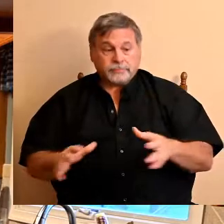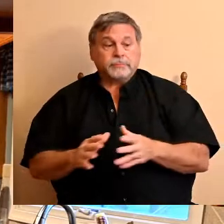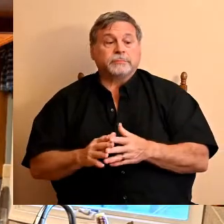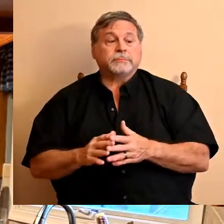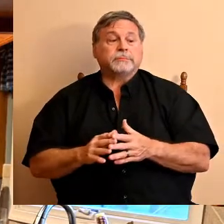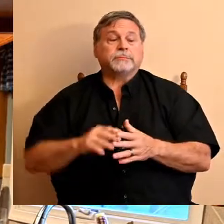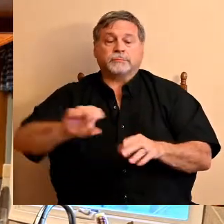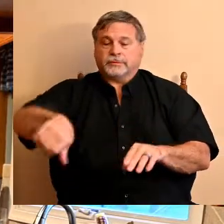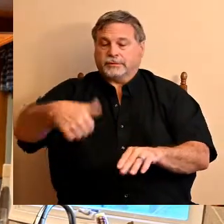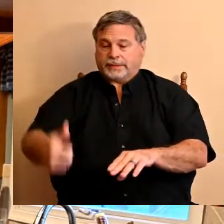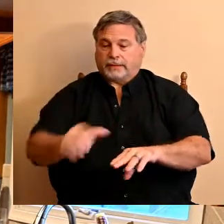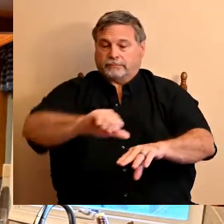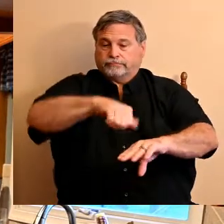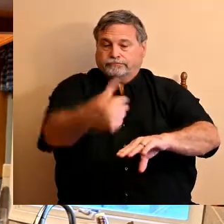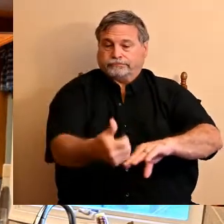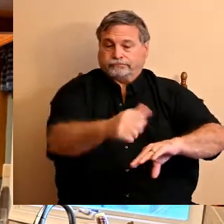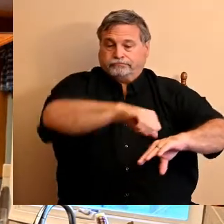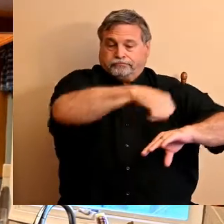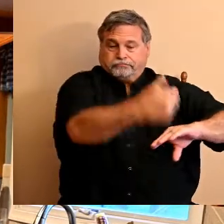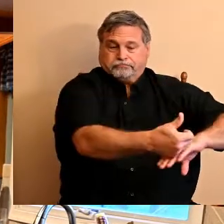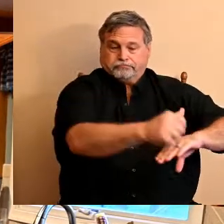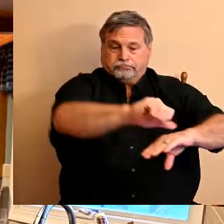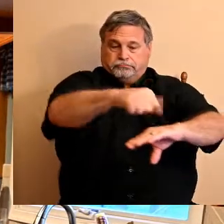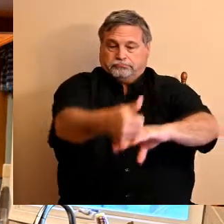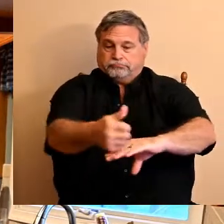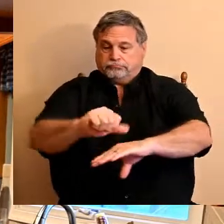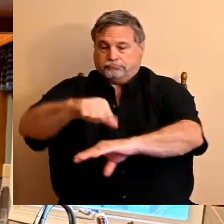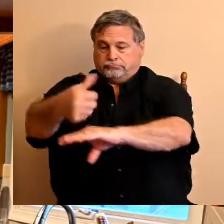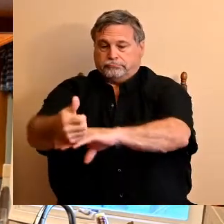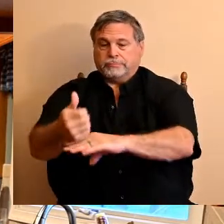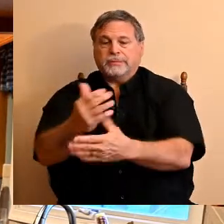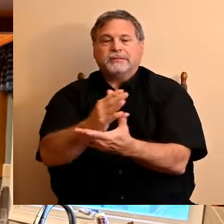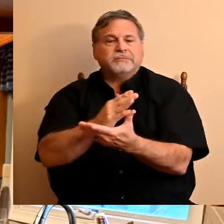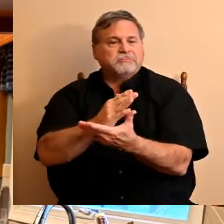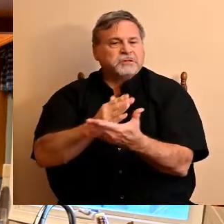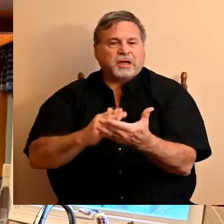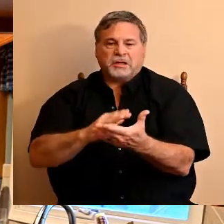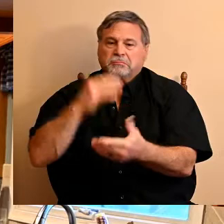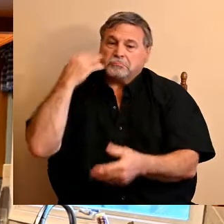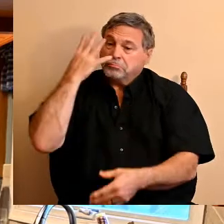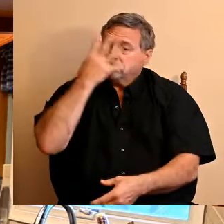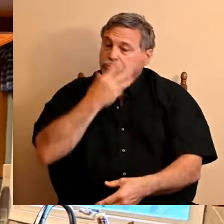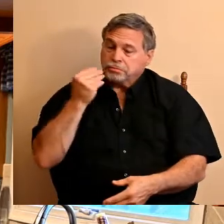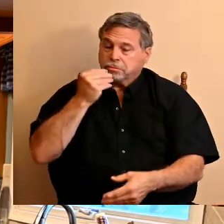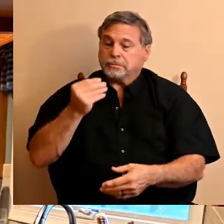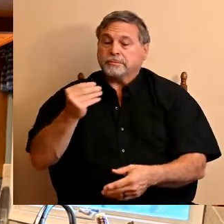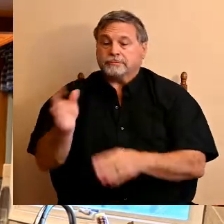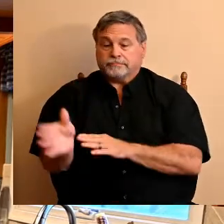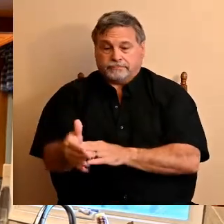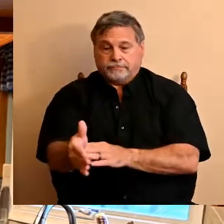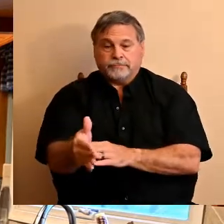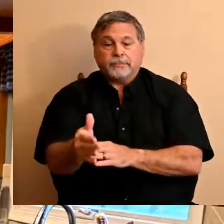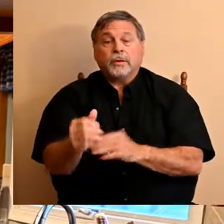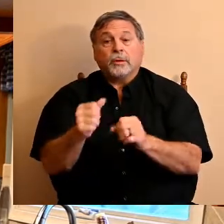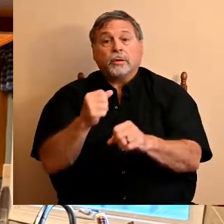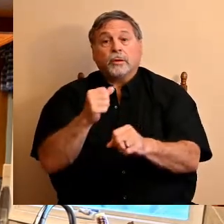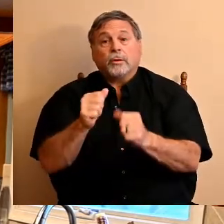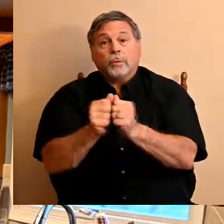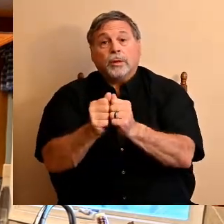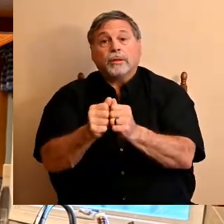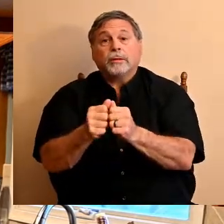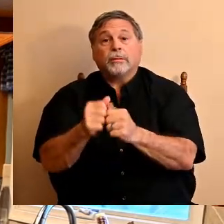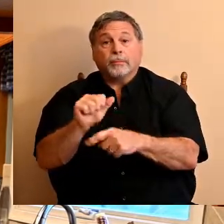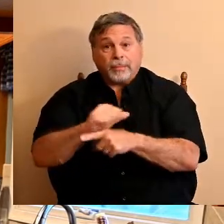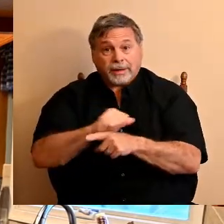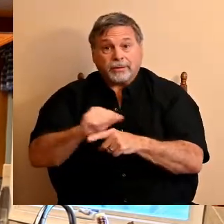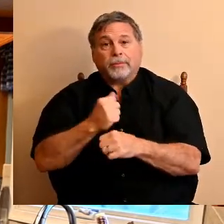it, have nice little rounds for people to eat. And again, with practice, you'll make these look better and